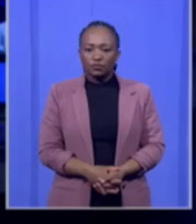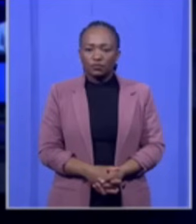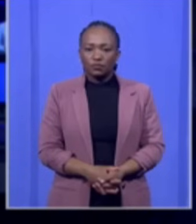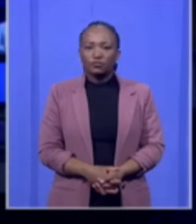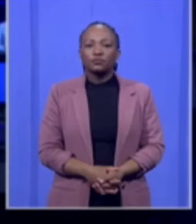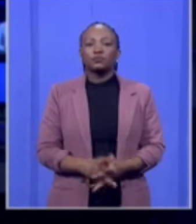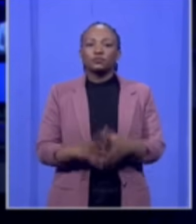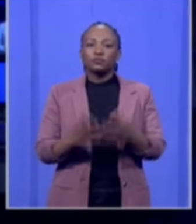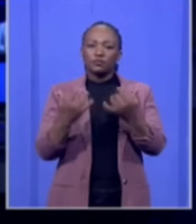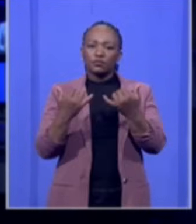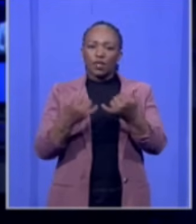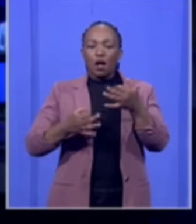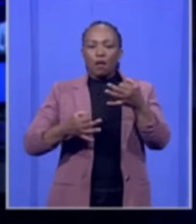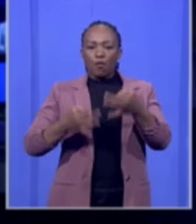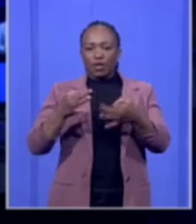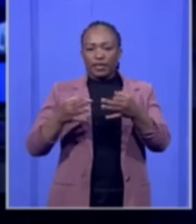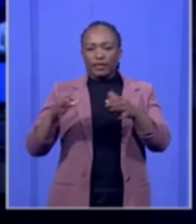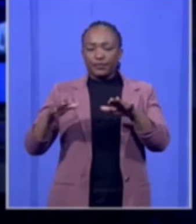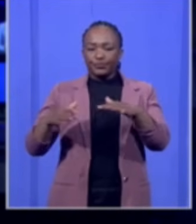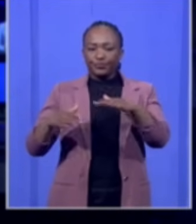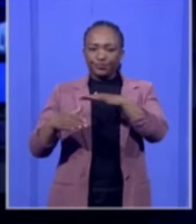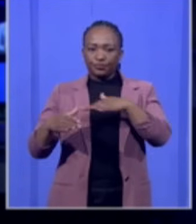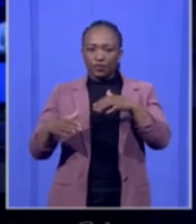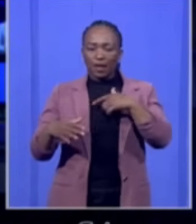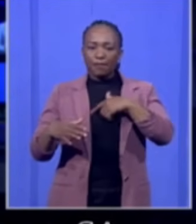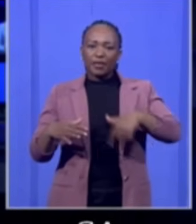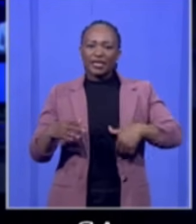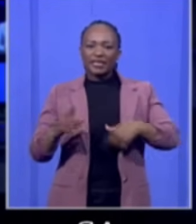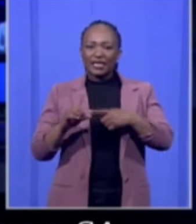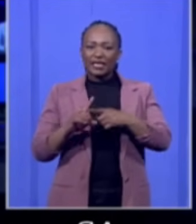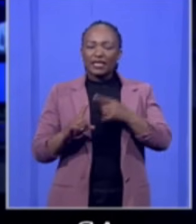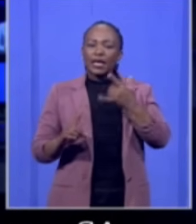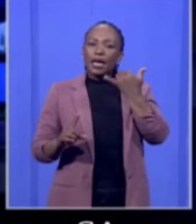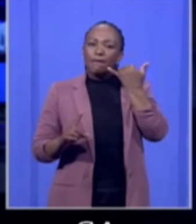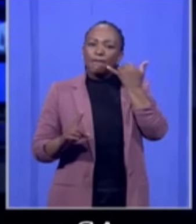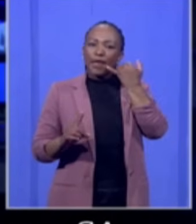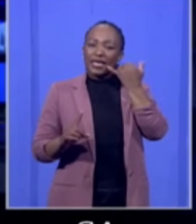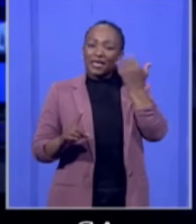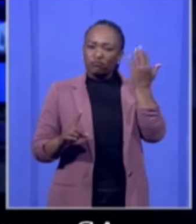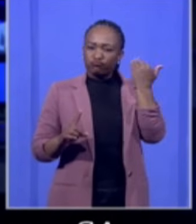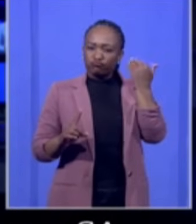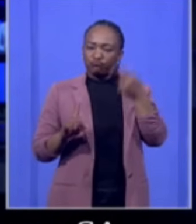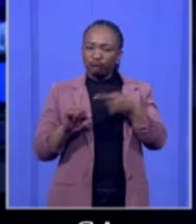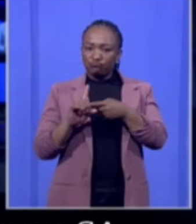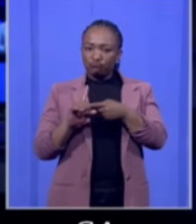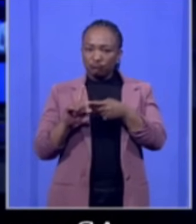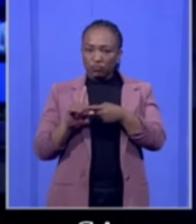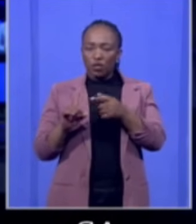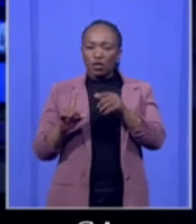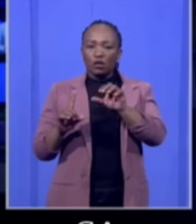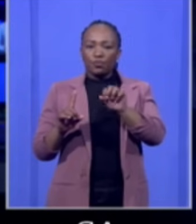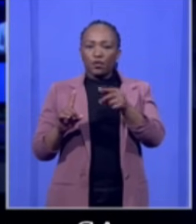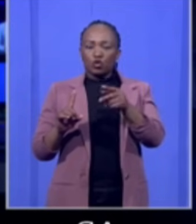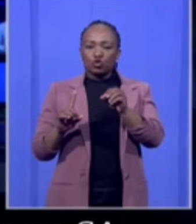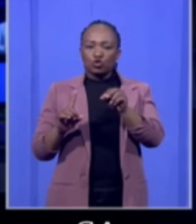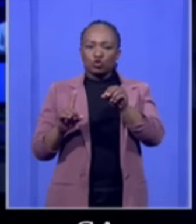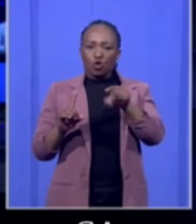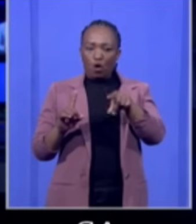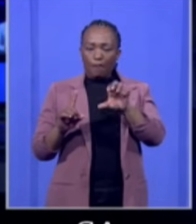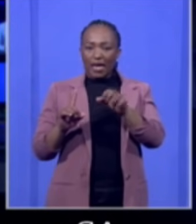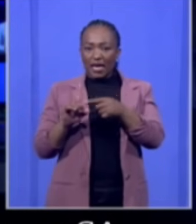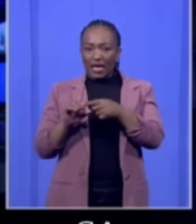Ha re fetela ho tsa dipolitiki teng re fumana hore mo presidente wa mehleng Thabo Mbeki o boletse ha mofu Gertrude Shophe e le e mong wa baahi ba Afrika Borwa